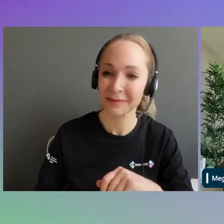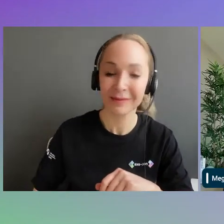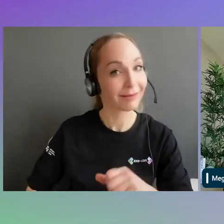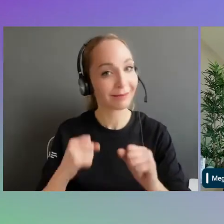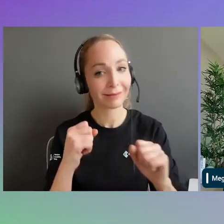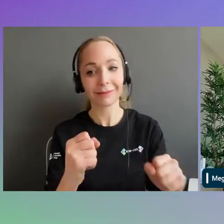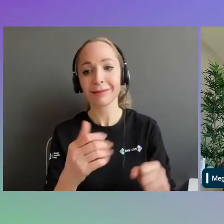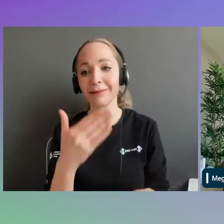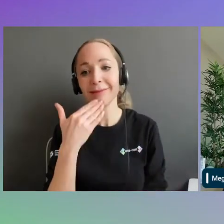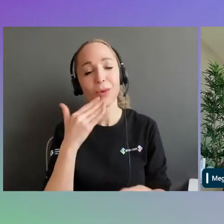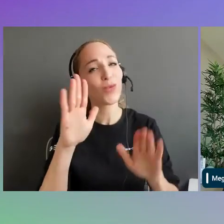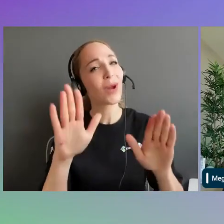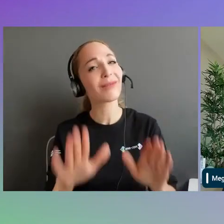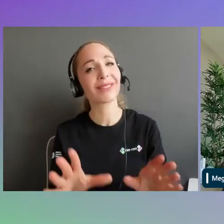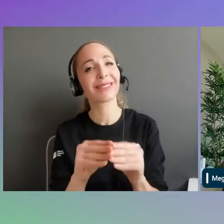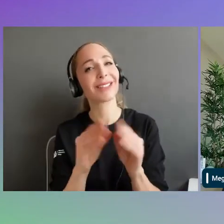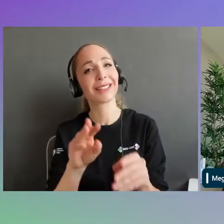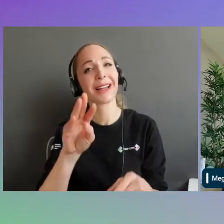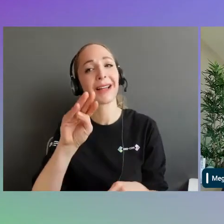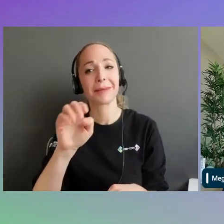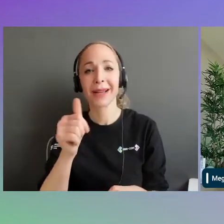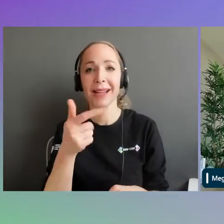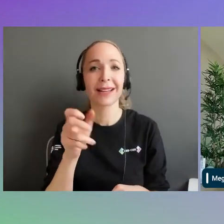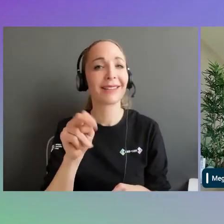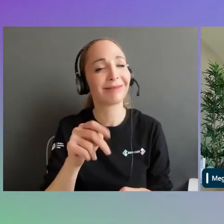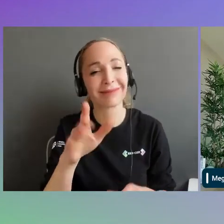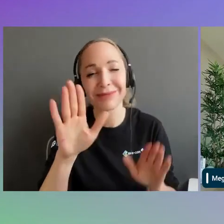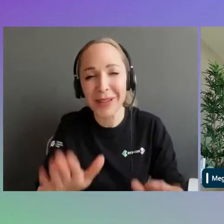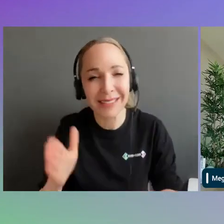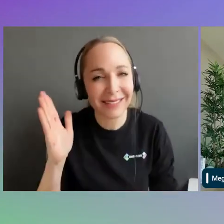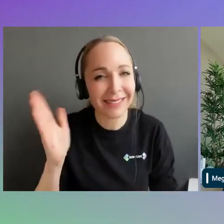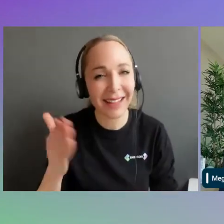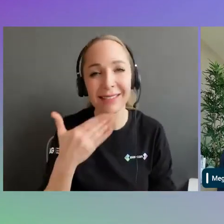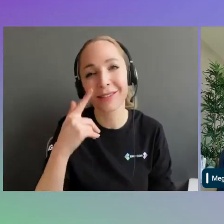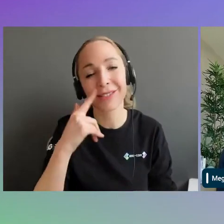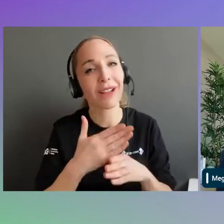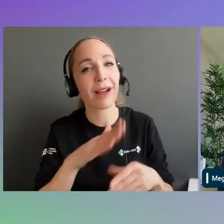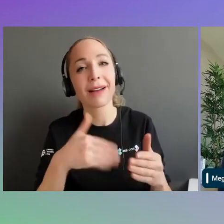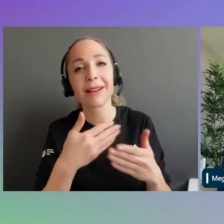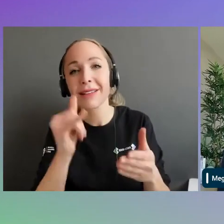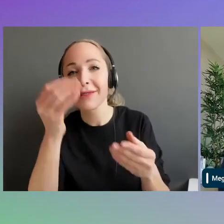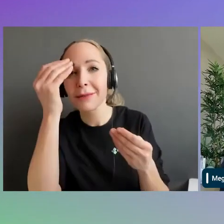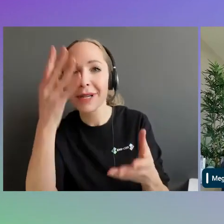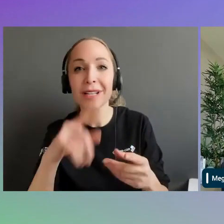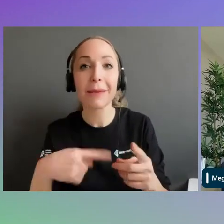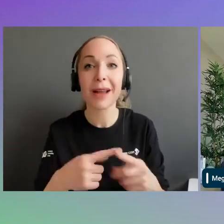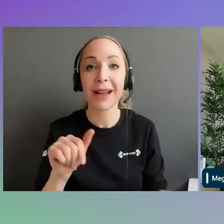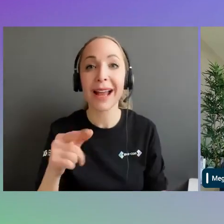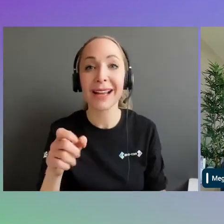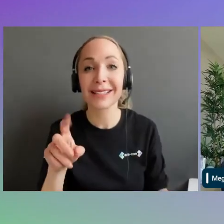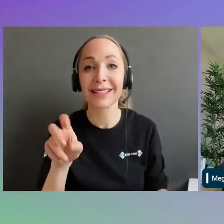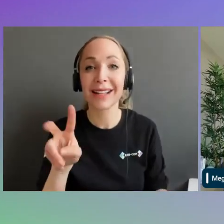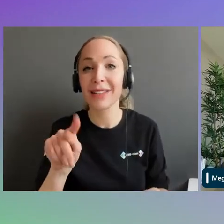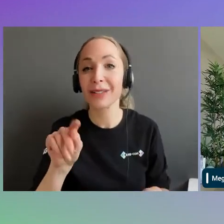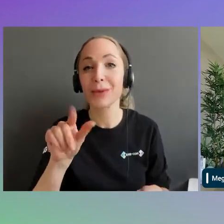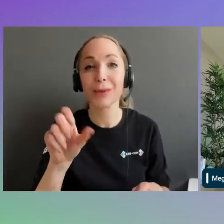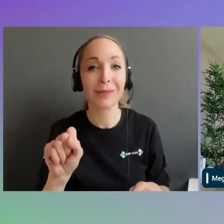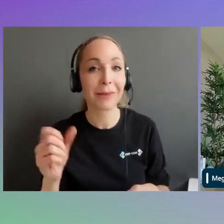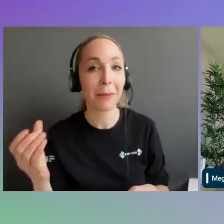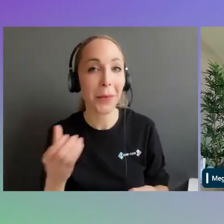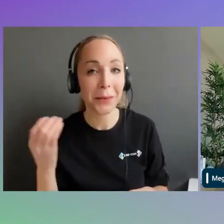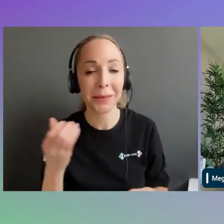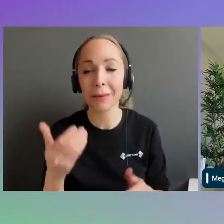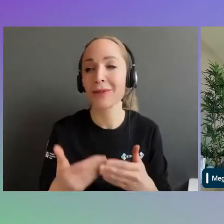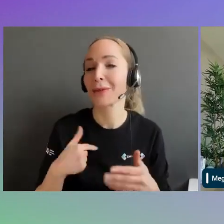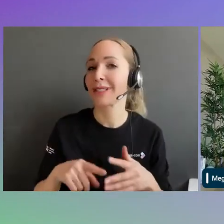Yes, thank you. Wonderful session, Megan. Great talk, and thank you for sharing all this information about Axe DevTools Mobile. Before we kick off our Q&A,